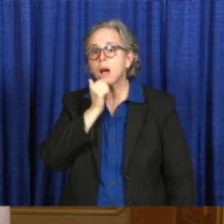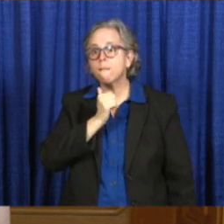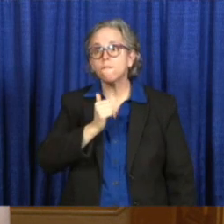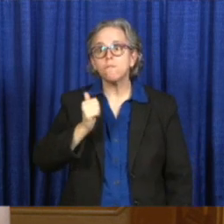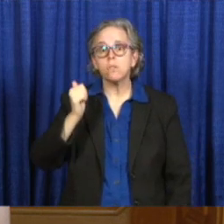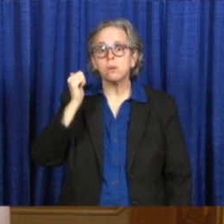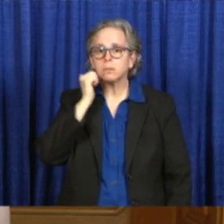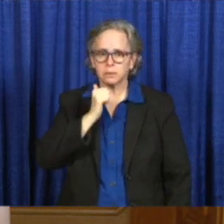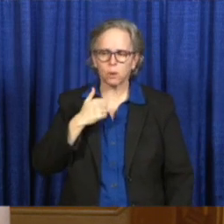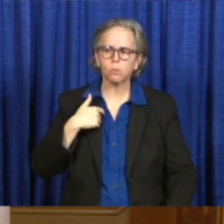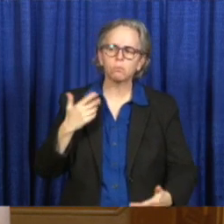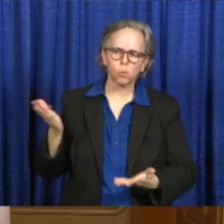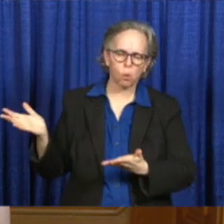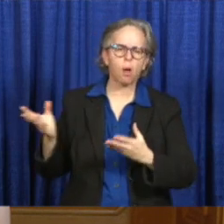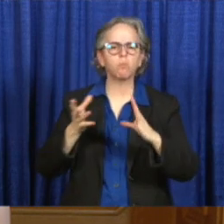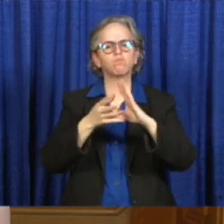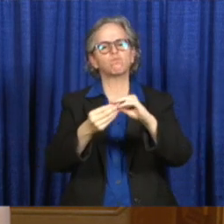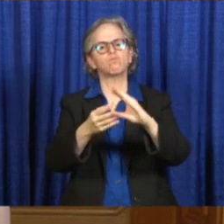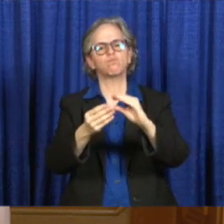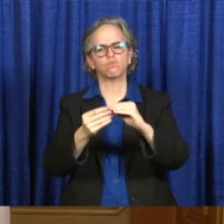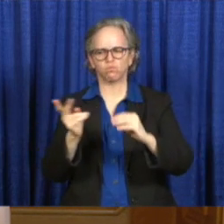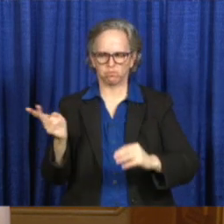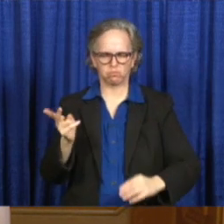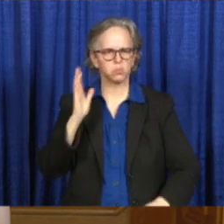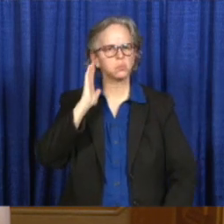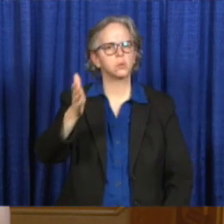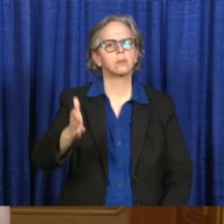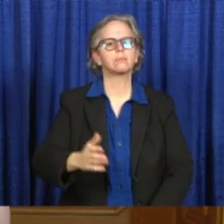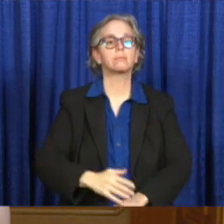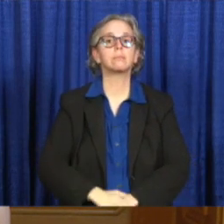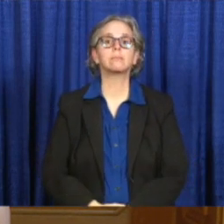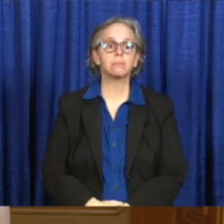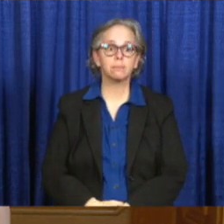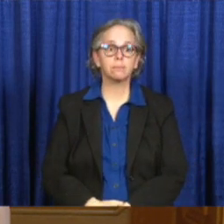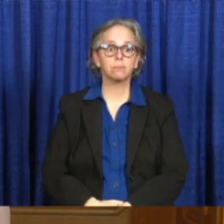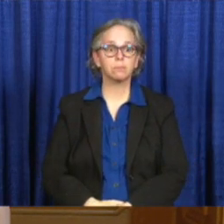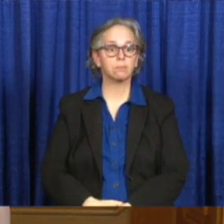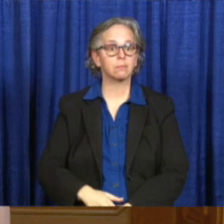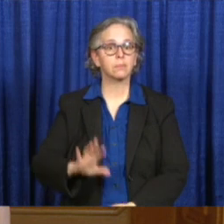Let me start with a map. There it is.